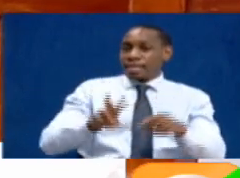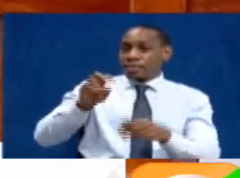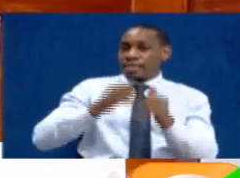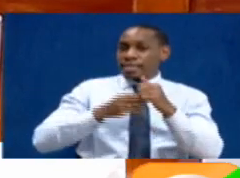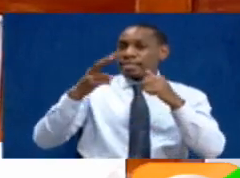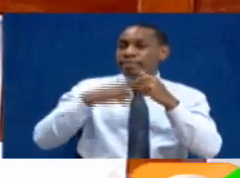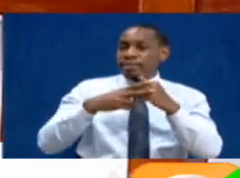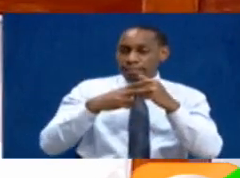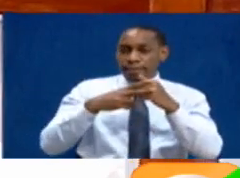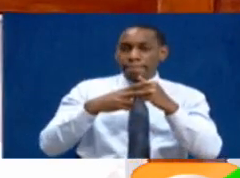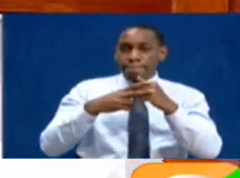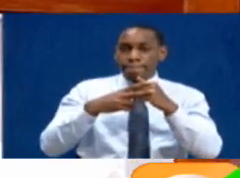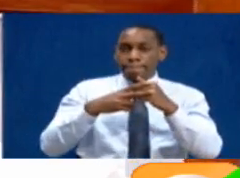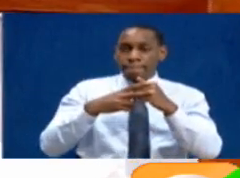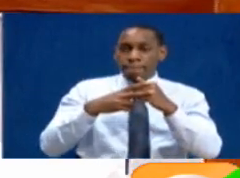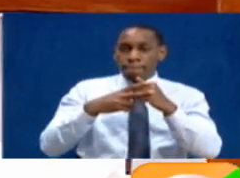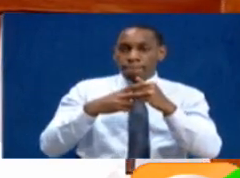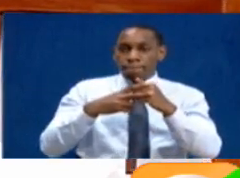2017